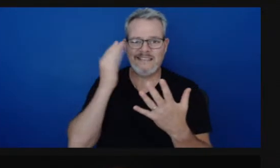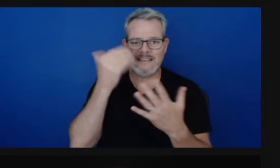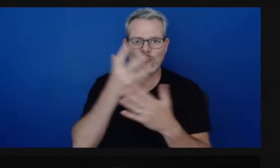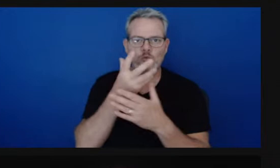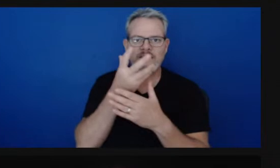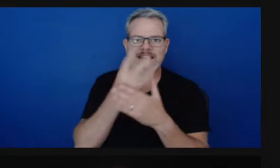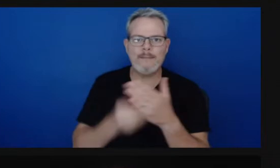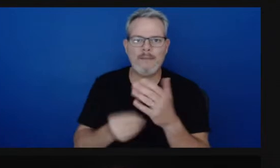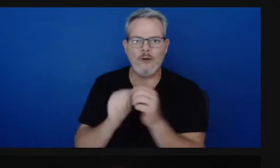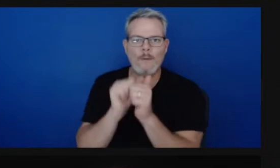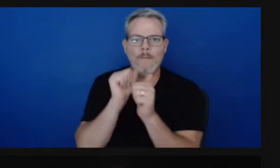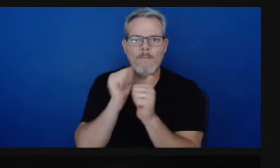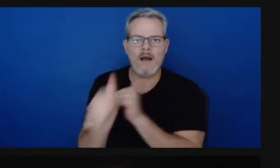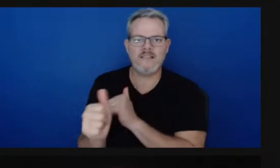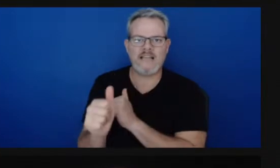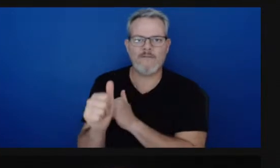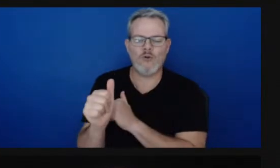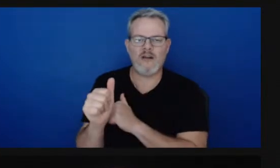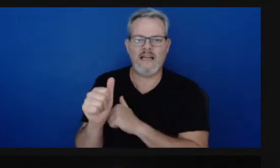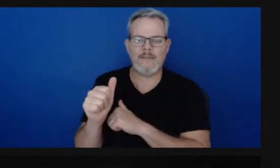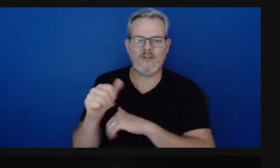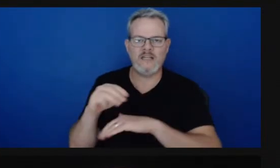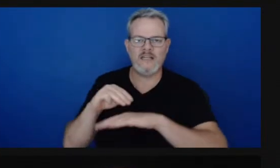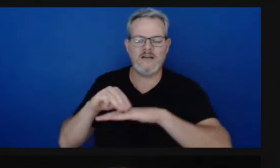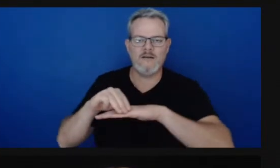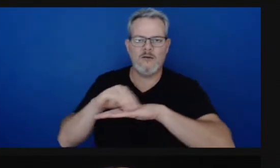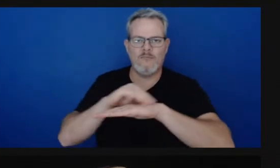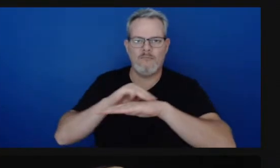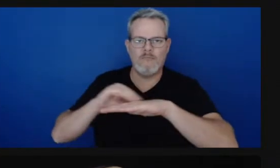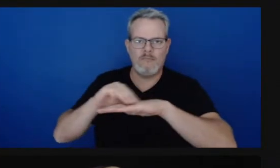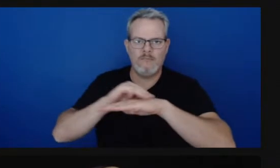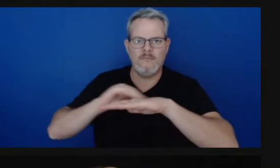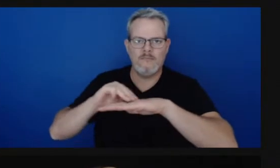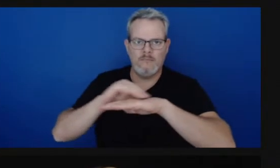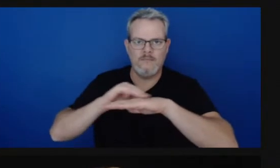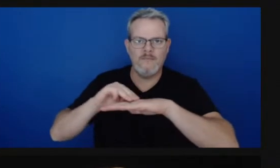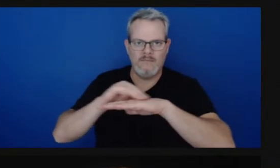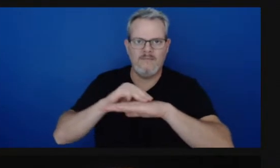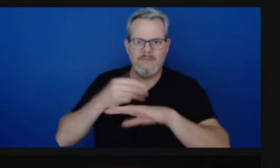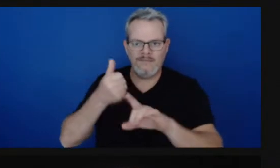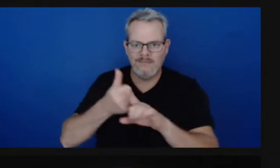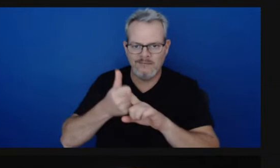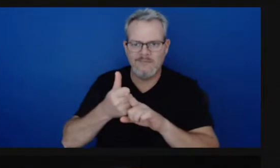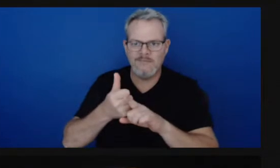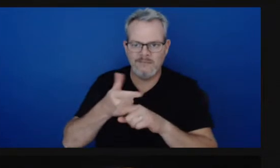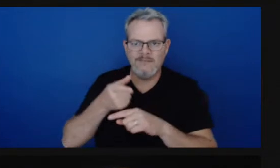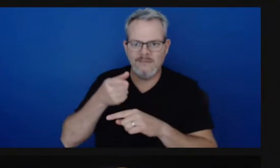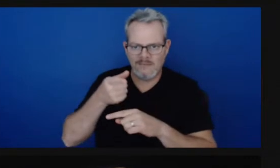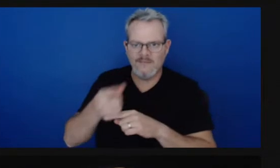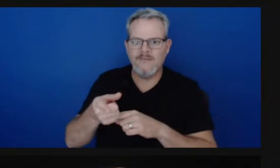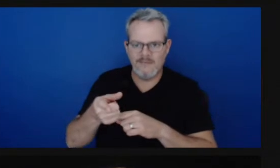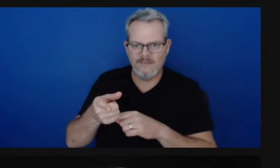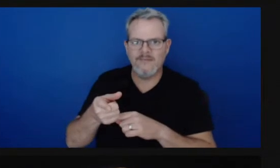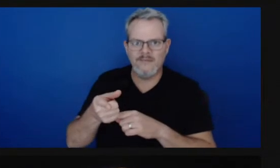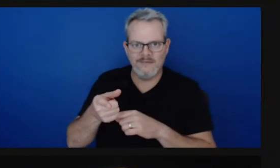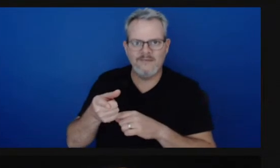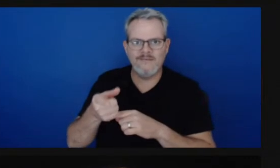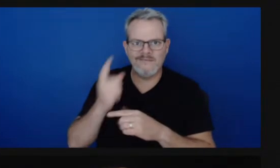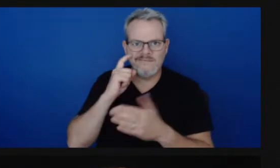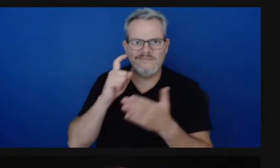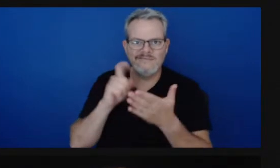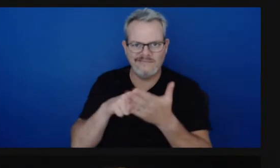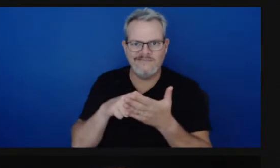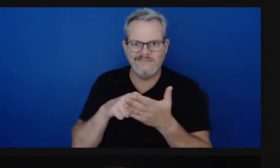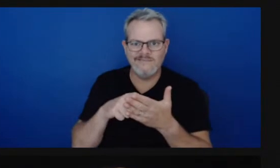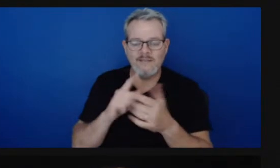Molokai. So research is still ongoing to make sure that that's really the case, or that this stuff is just offshore somewhere. And further